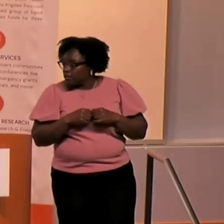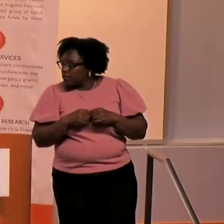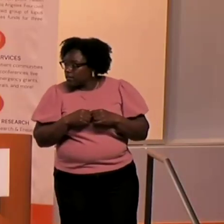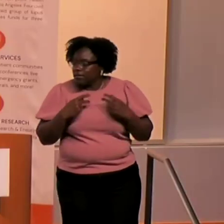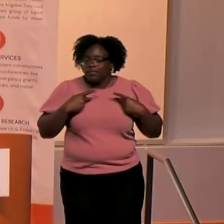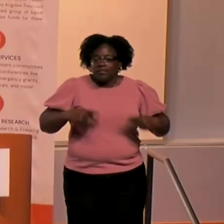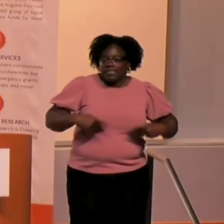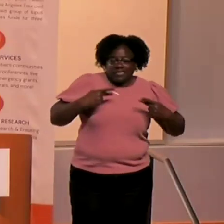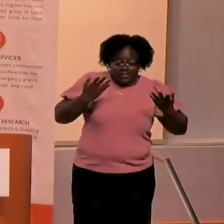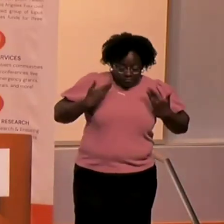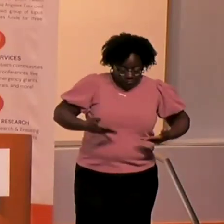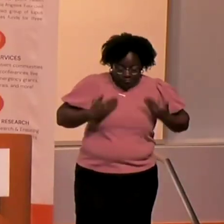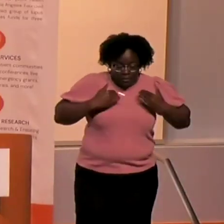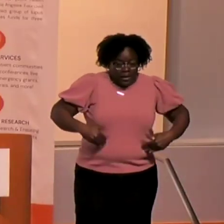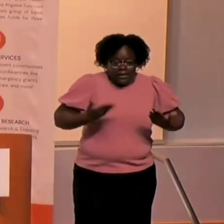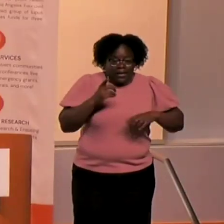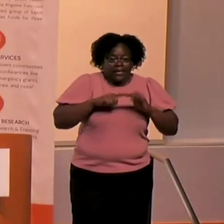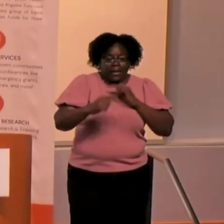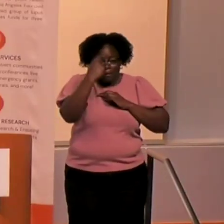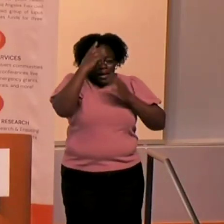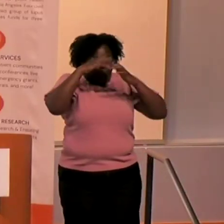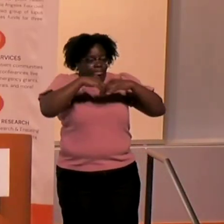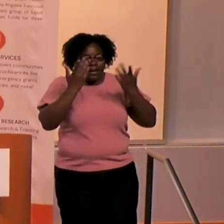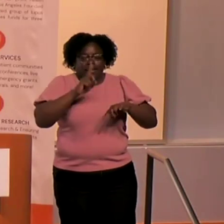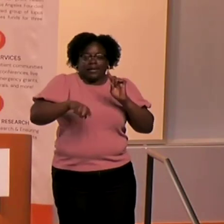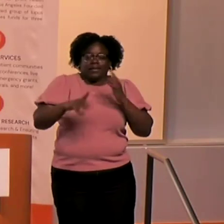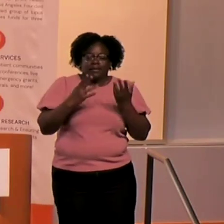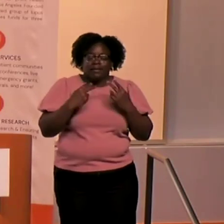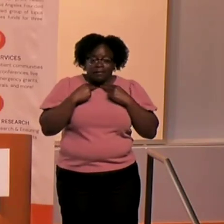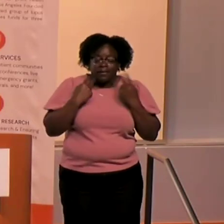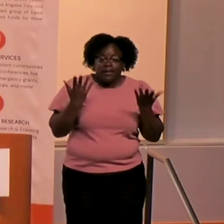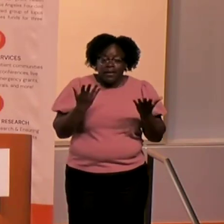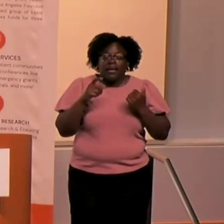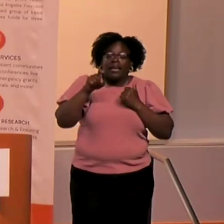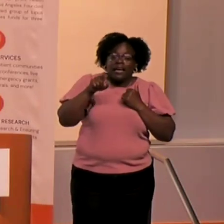physically I can't, mentally I can't. I just need to kind of